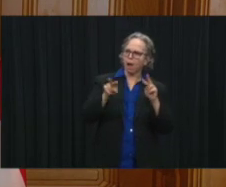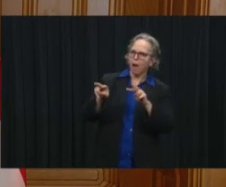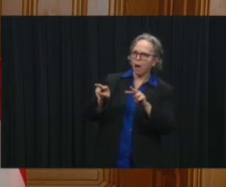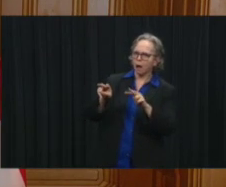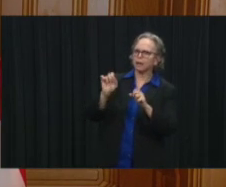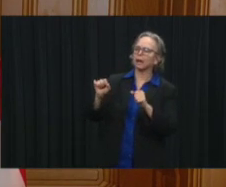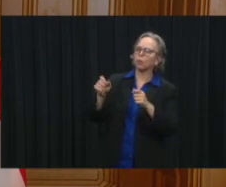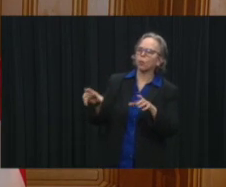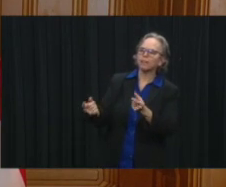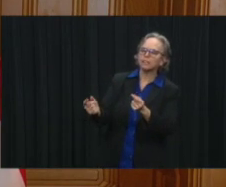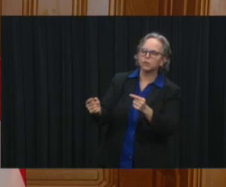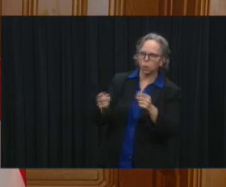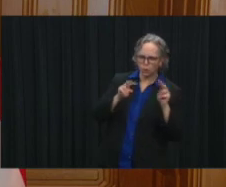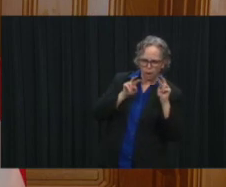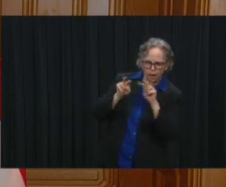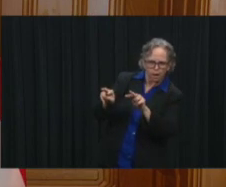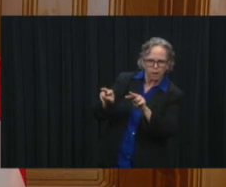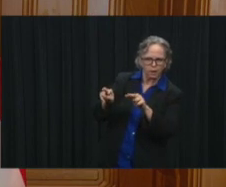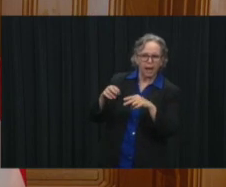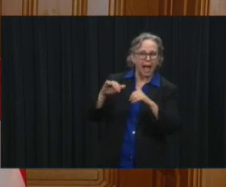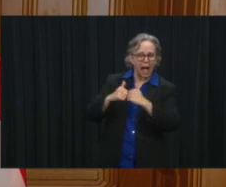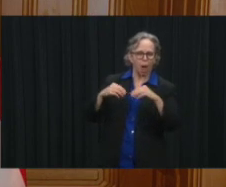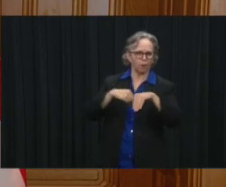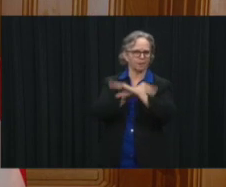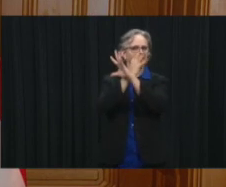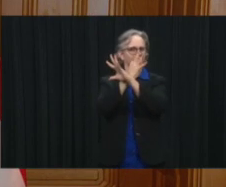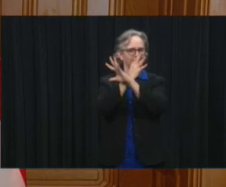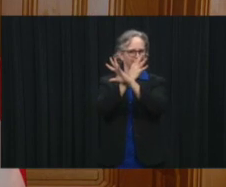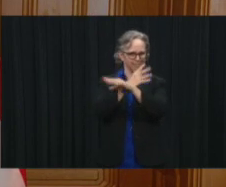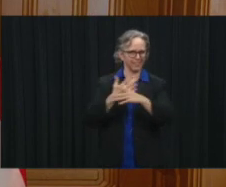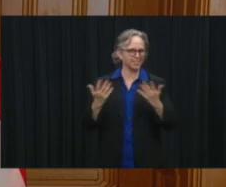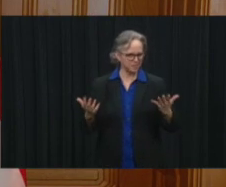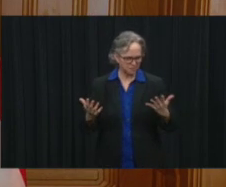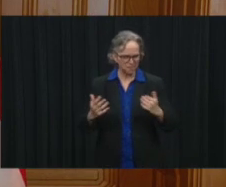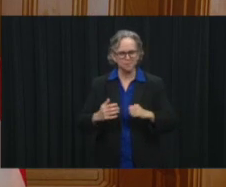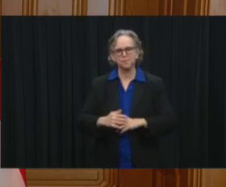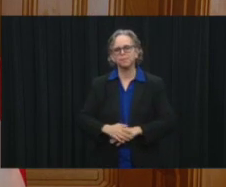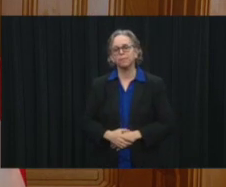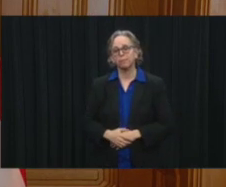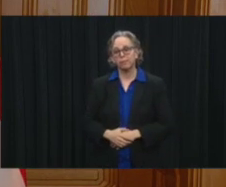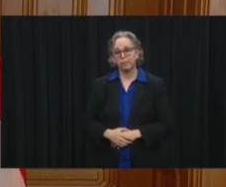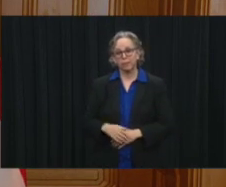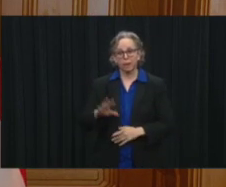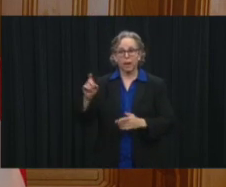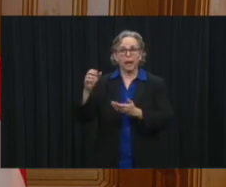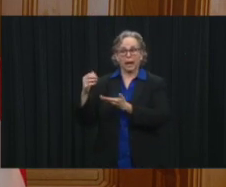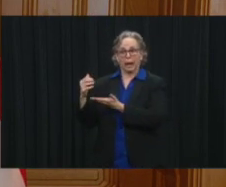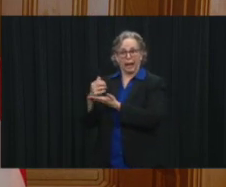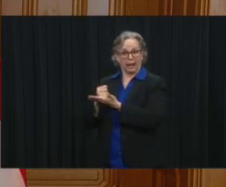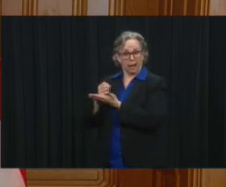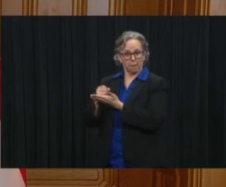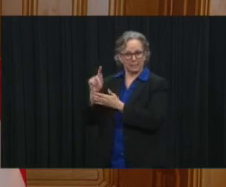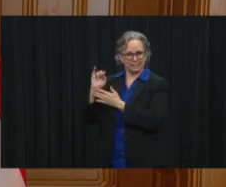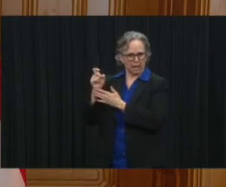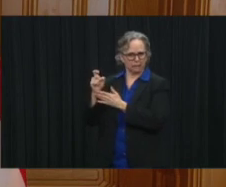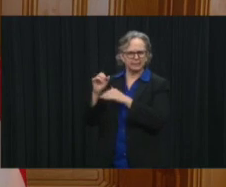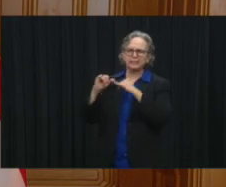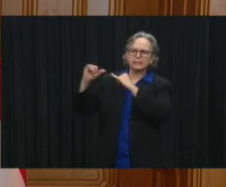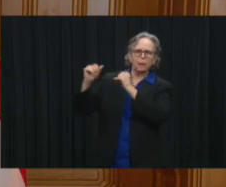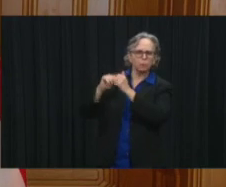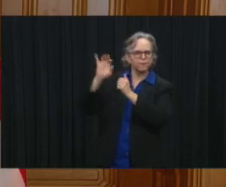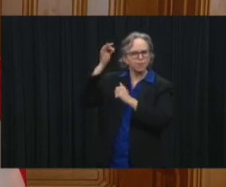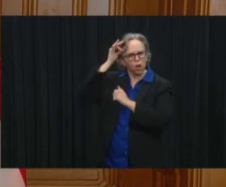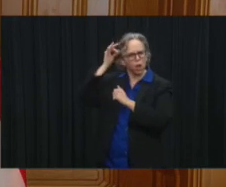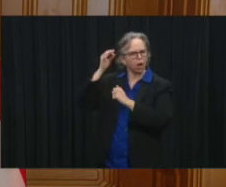deadline to mirror what the federal government did. It extends ours to July 15th.